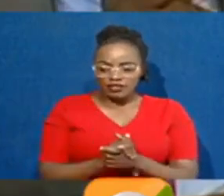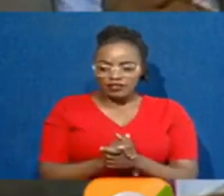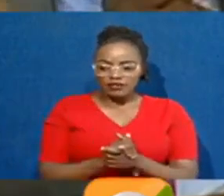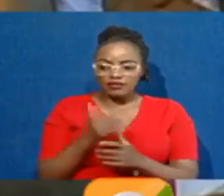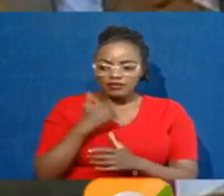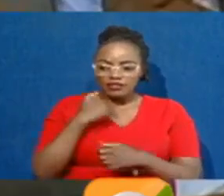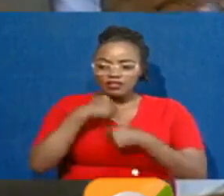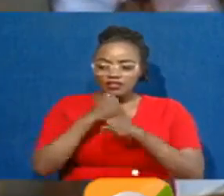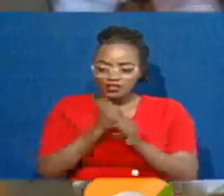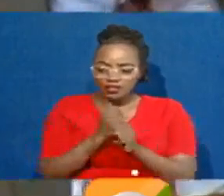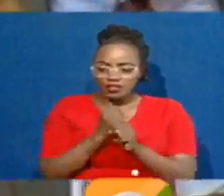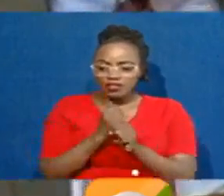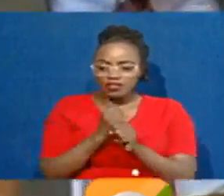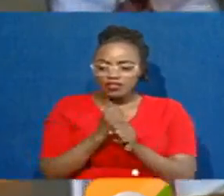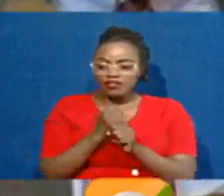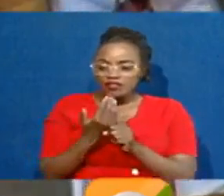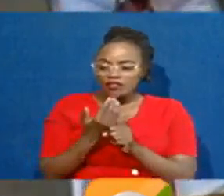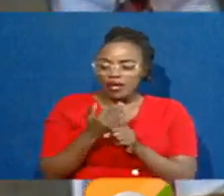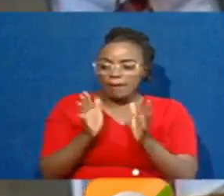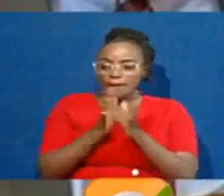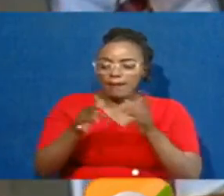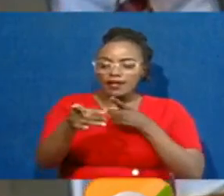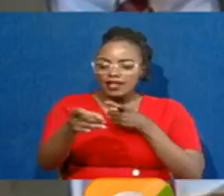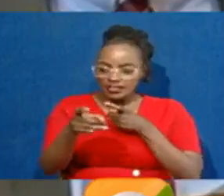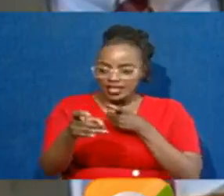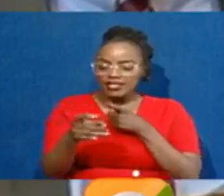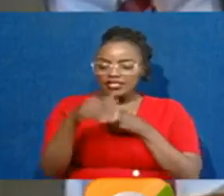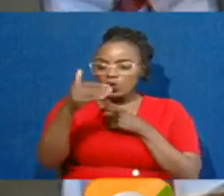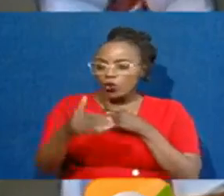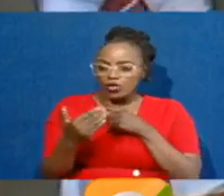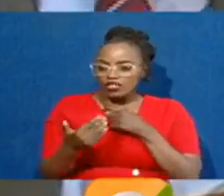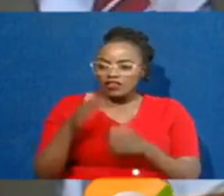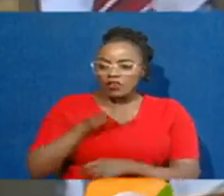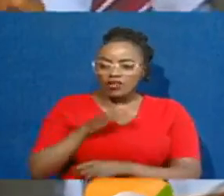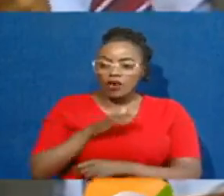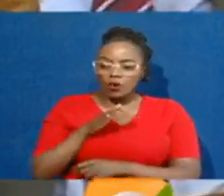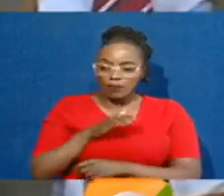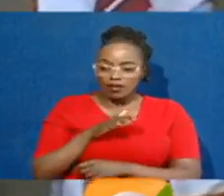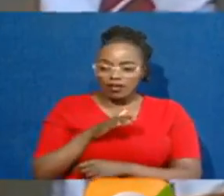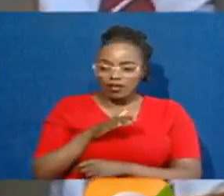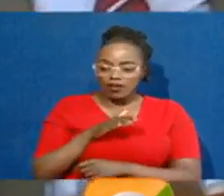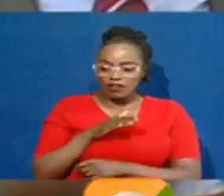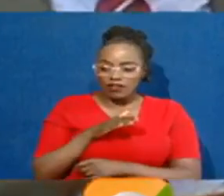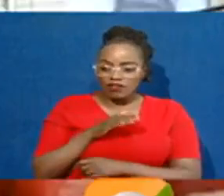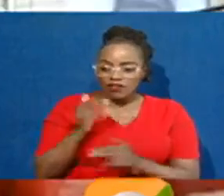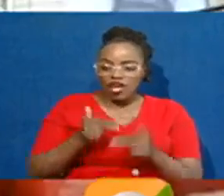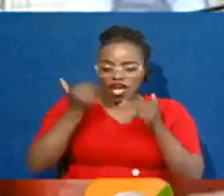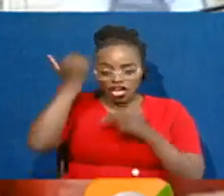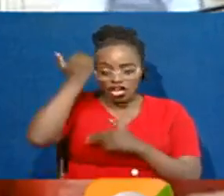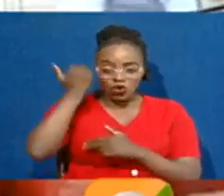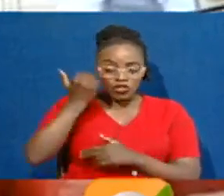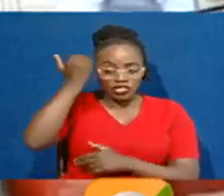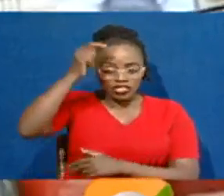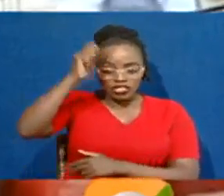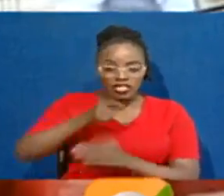has made a scathing public attacks on a woman High Court judge. From what